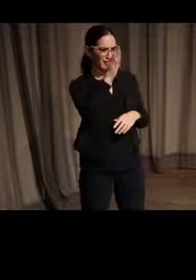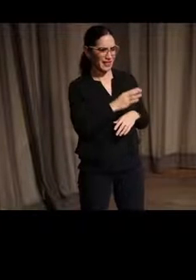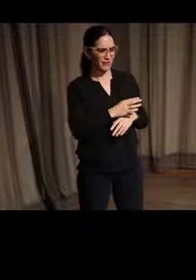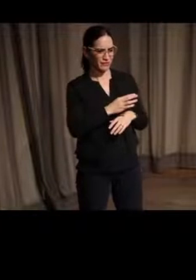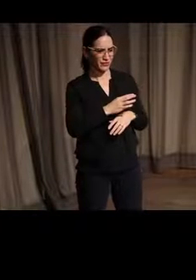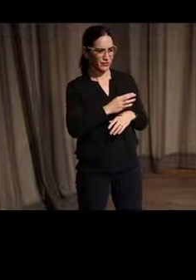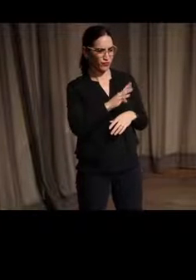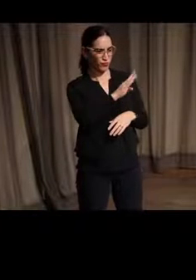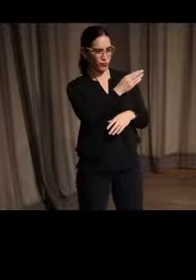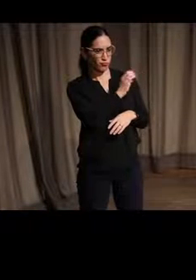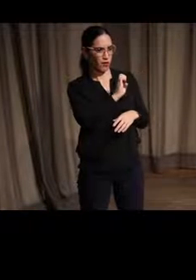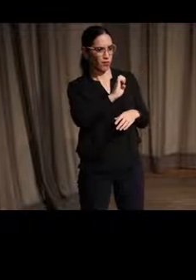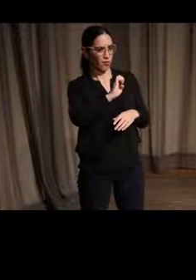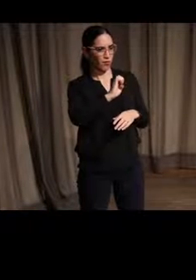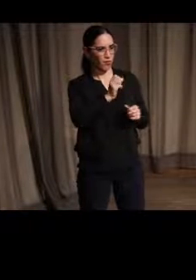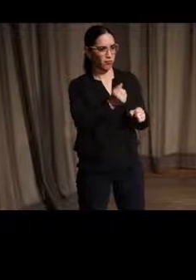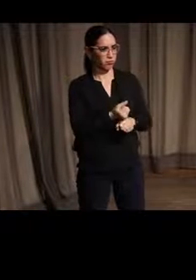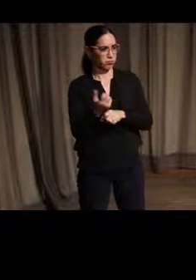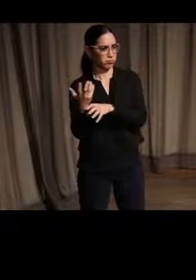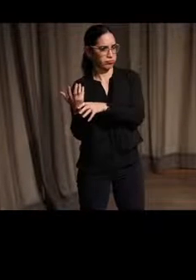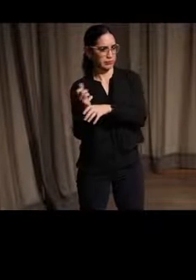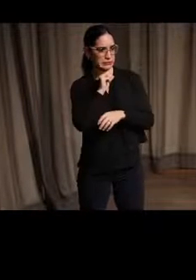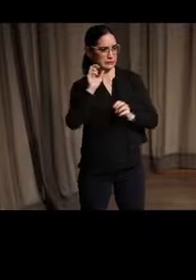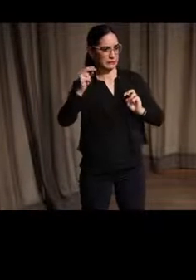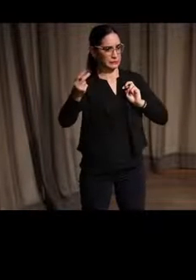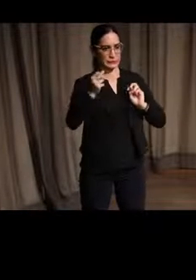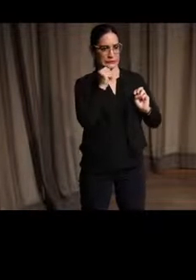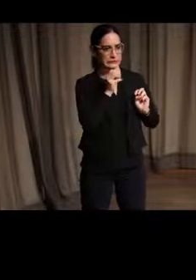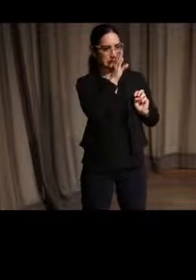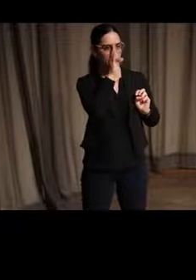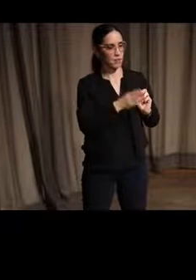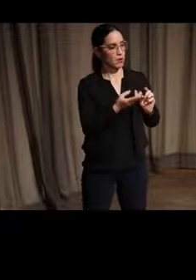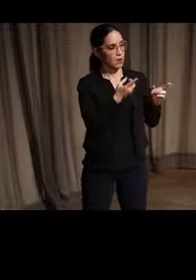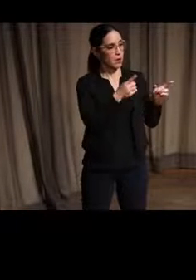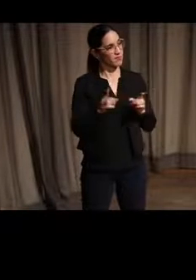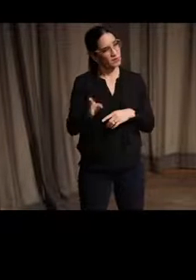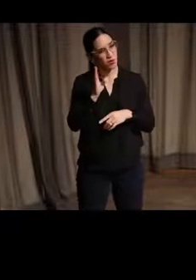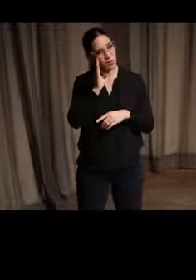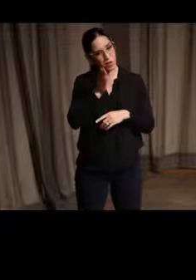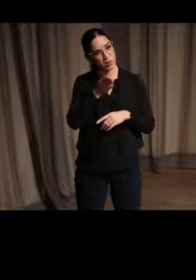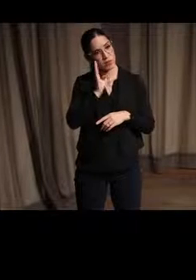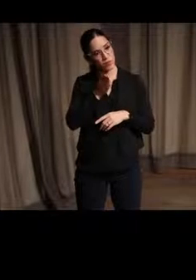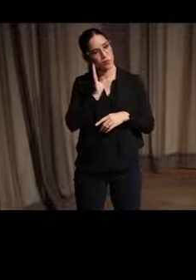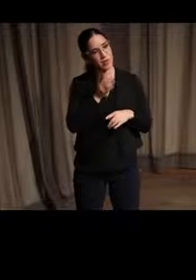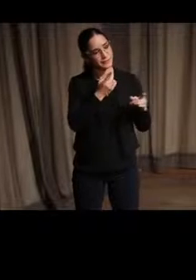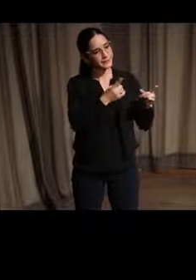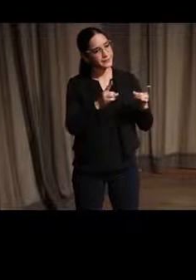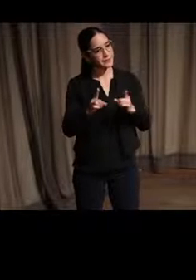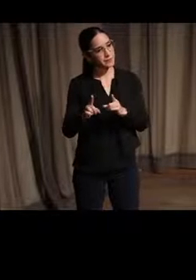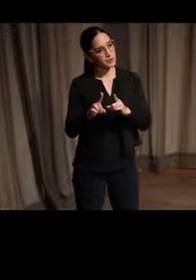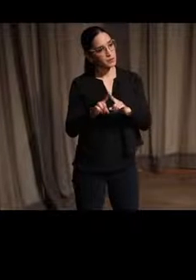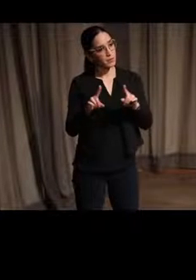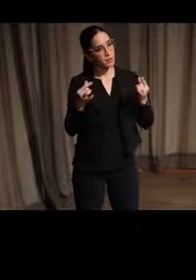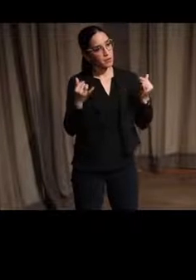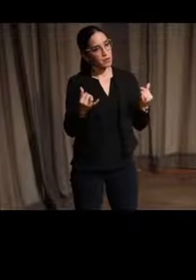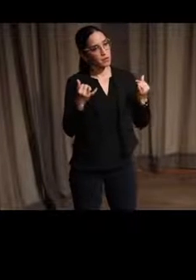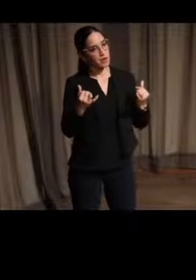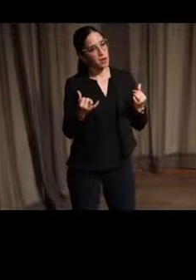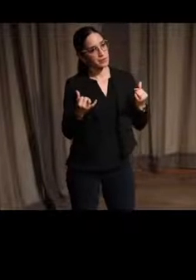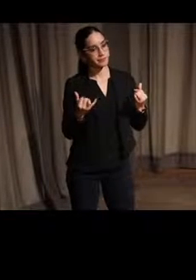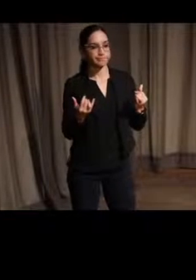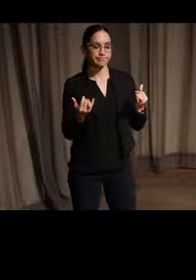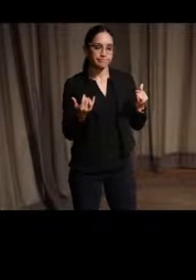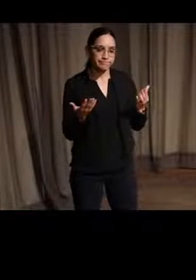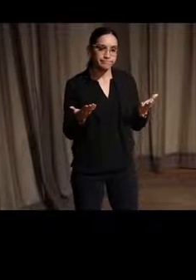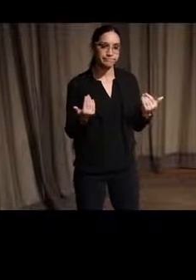like, no, they will, and they are, and it's gonna happen, and this is anticipating that. And now when I play the conversation, it